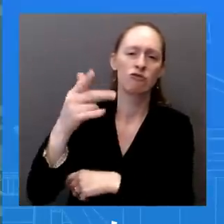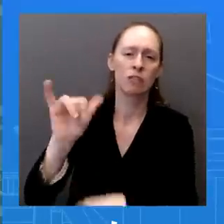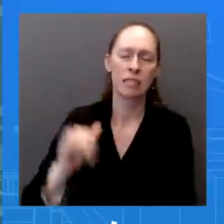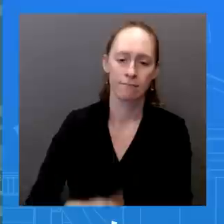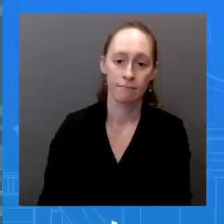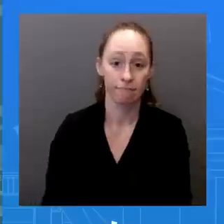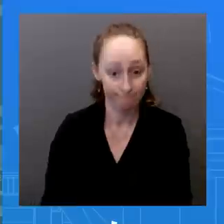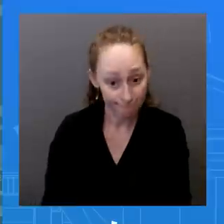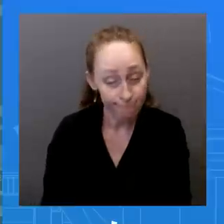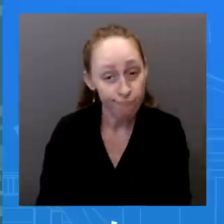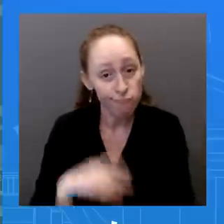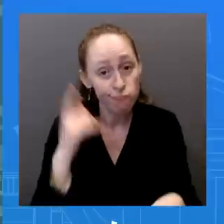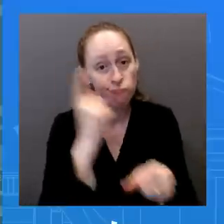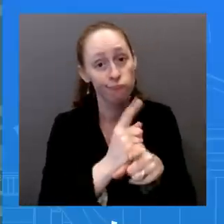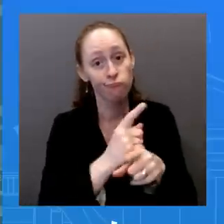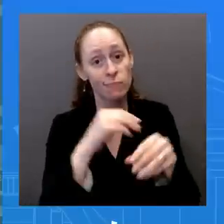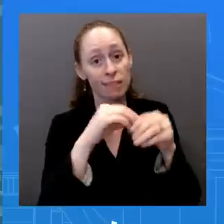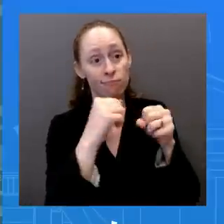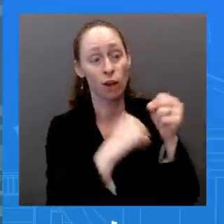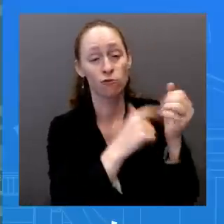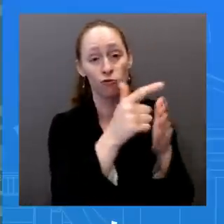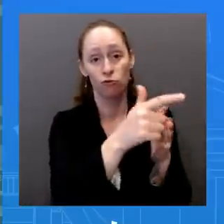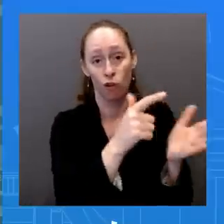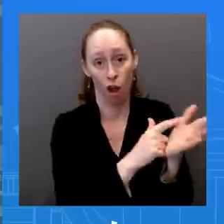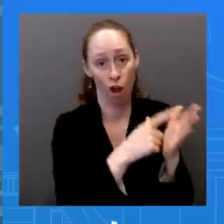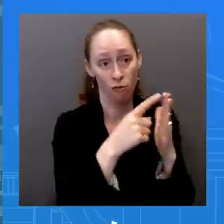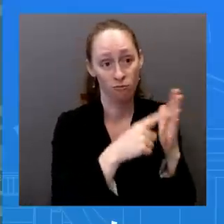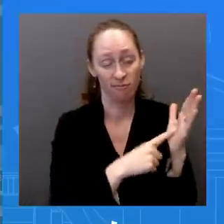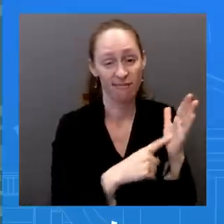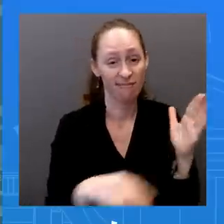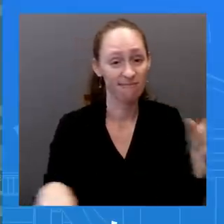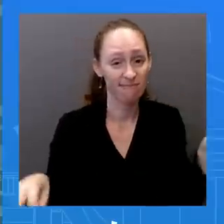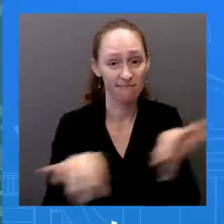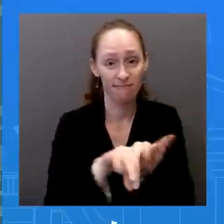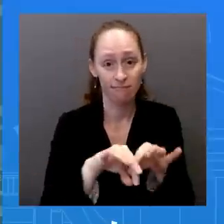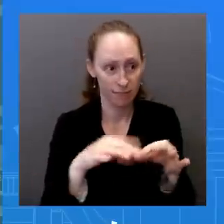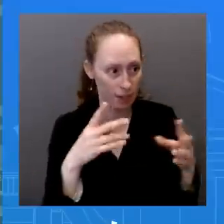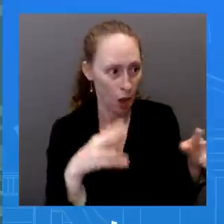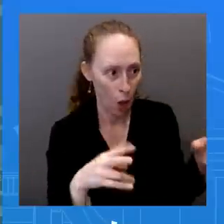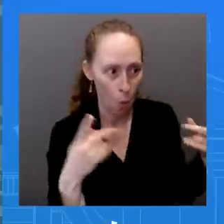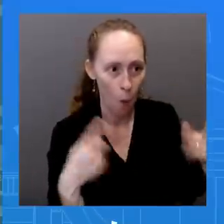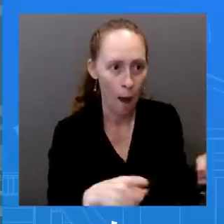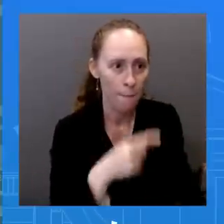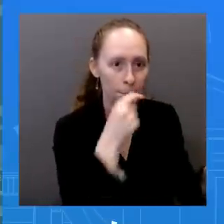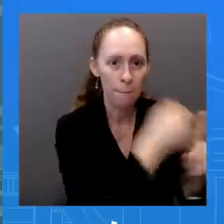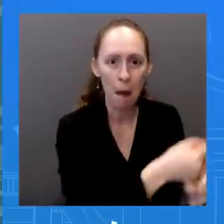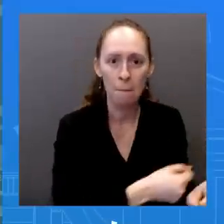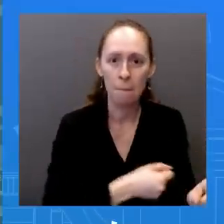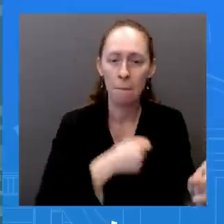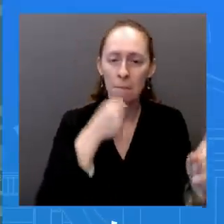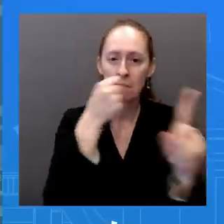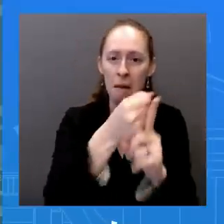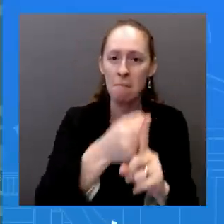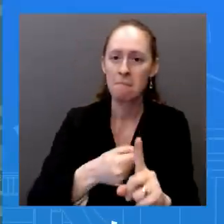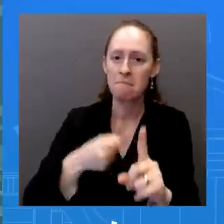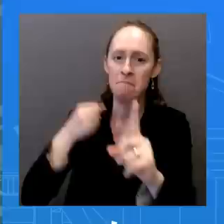important as we're dealing with infrastructure dealing with grids, dealing with